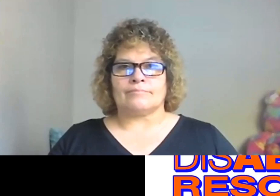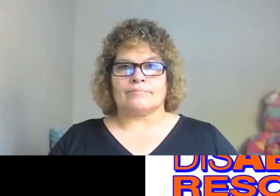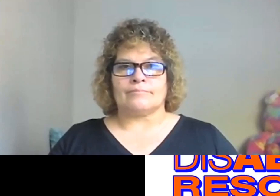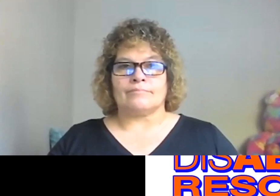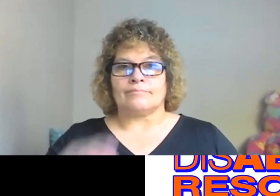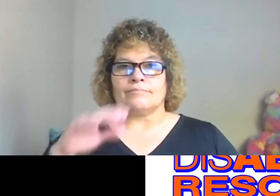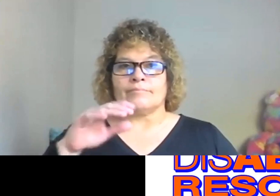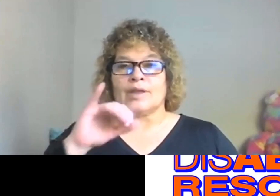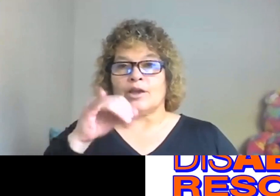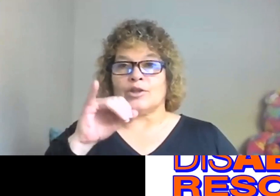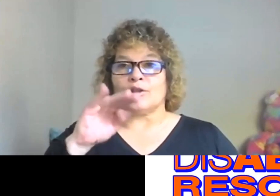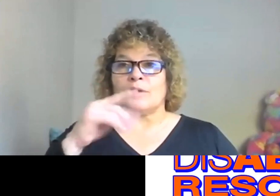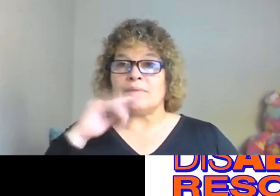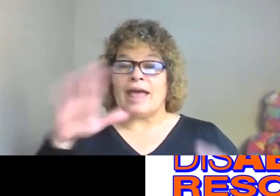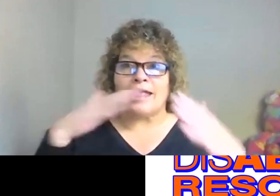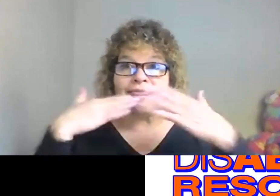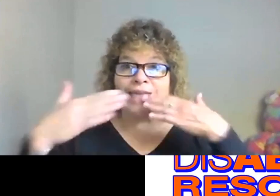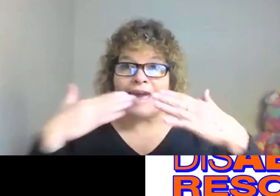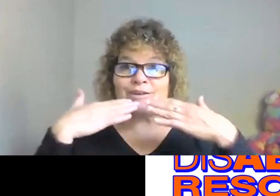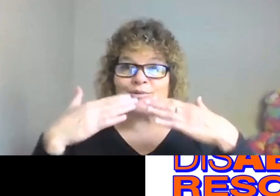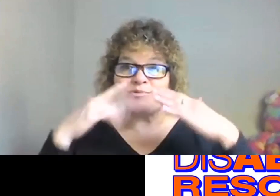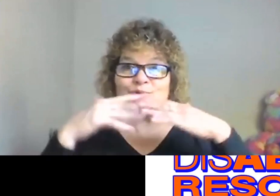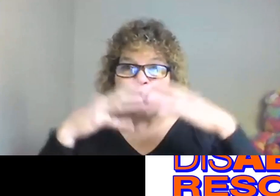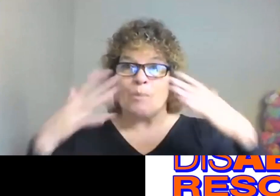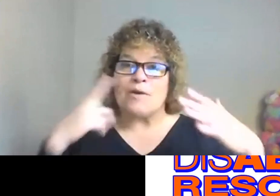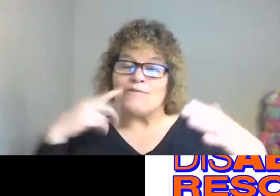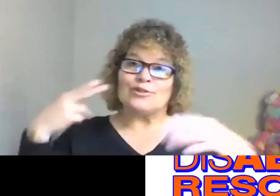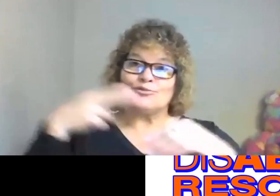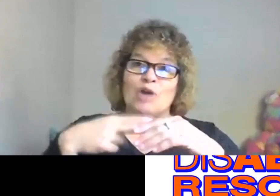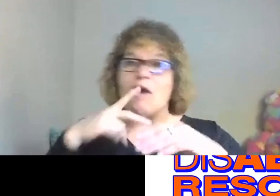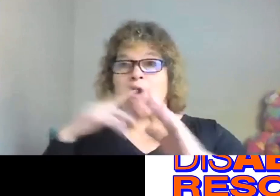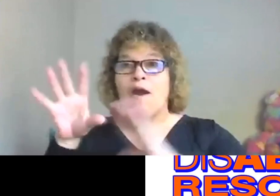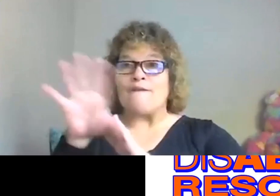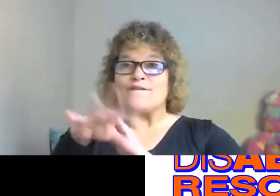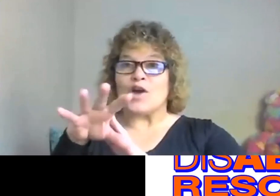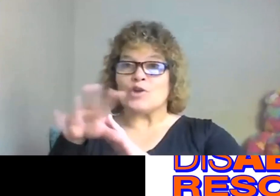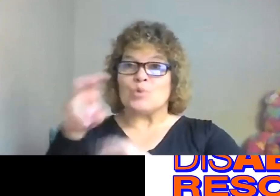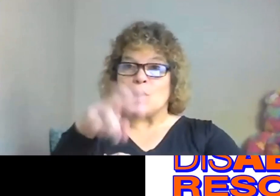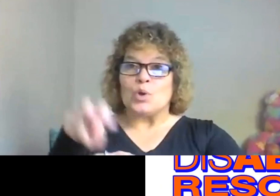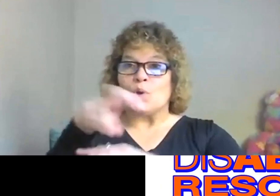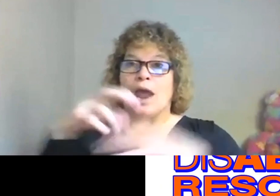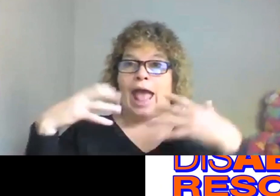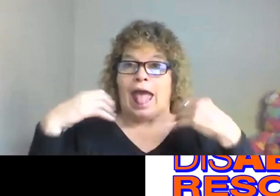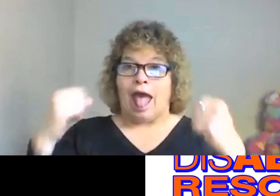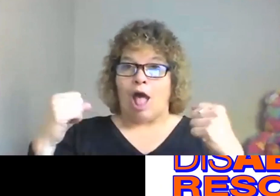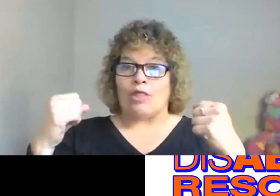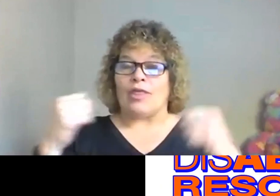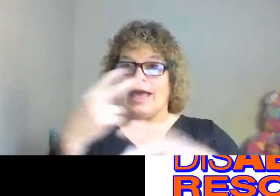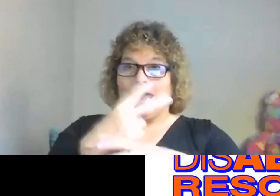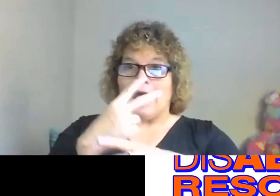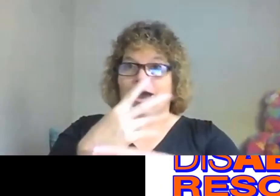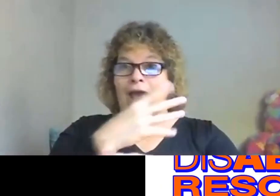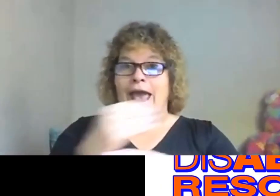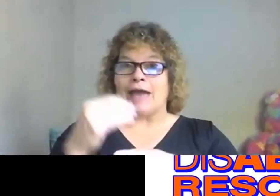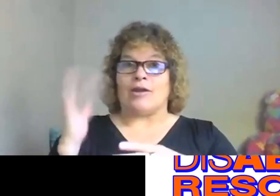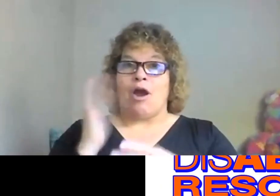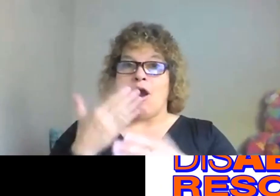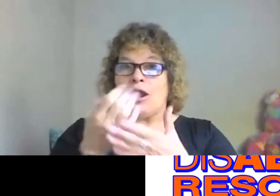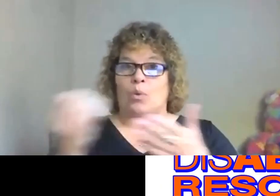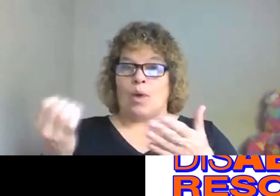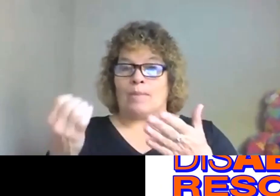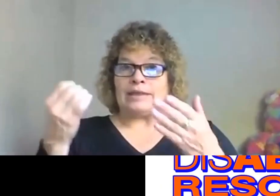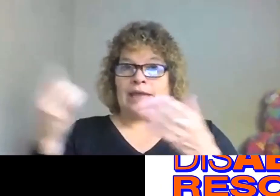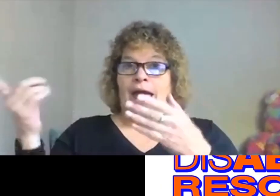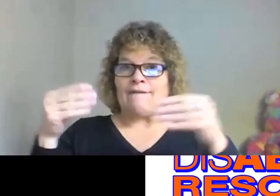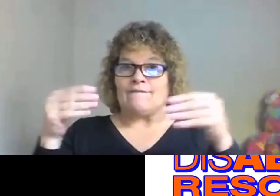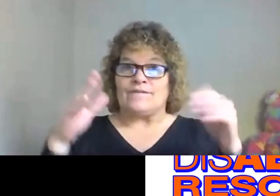Well, thanks so much, everyone, for joining us on this virtual tour of our healthcare and equipment vendors. And I think Barb wanted just to tell you